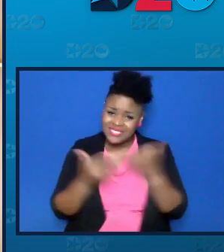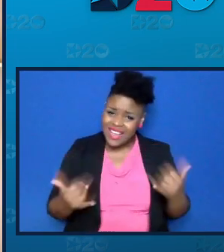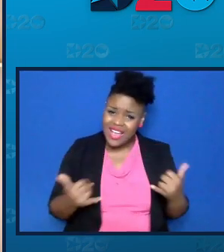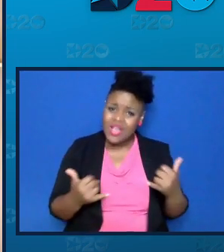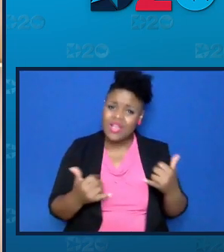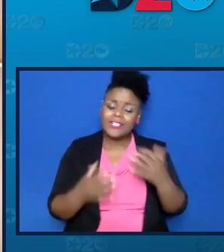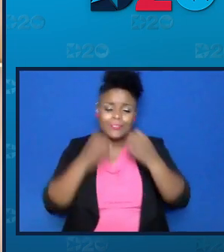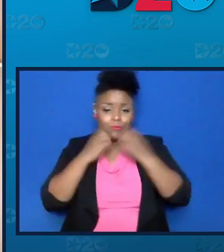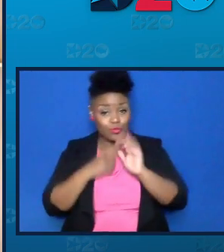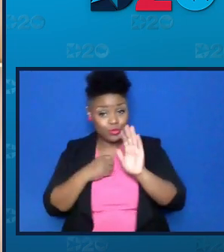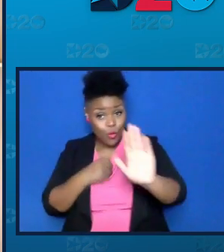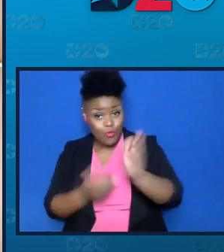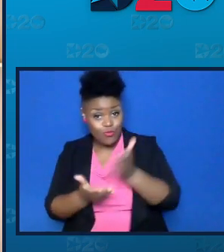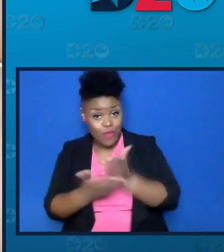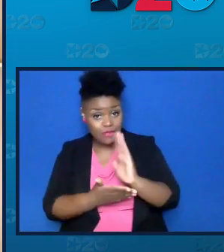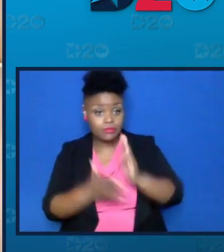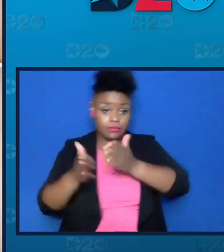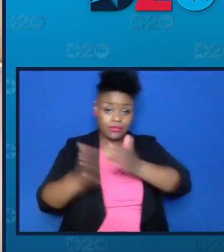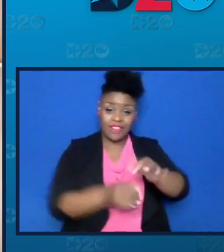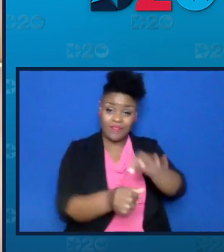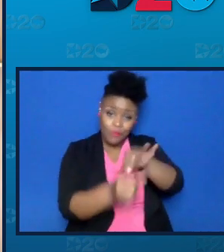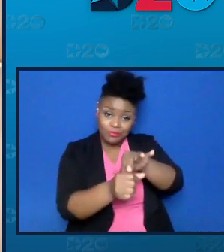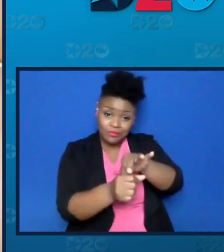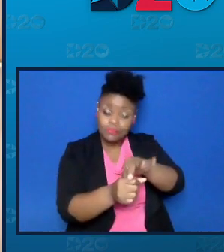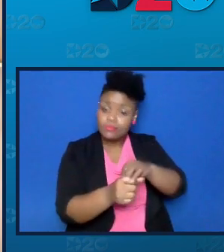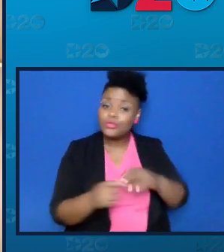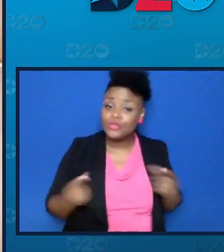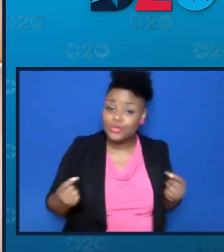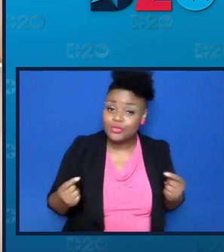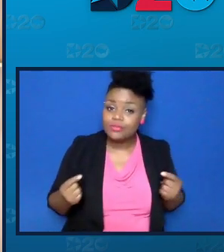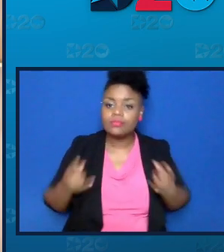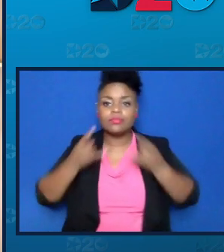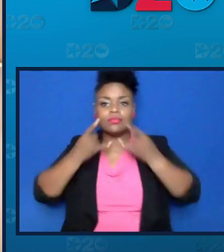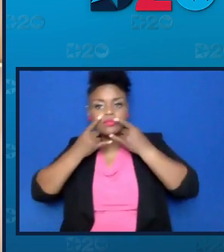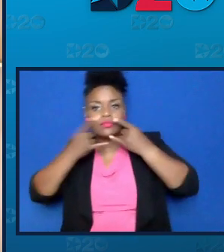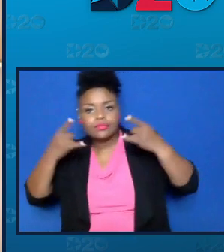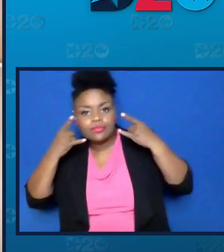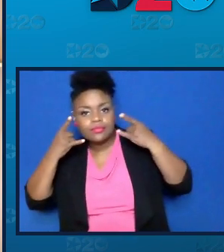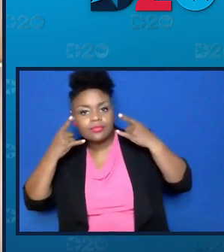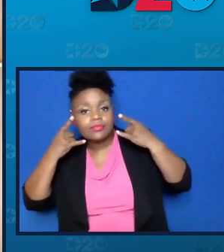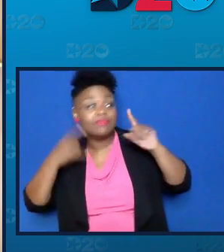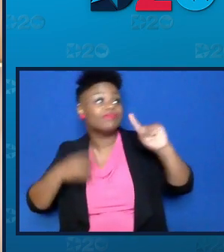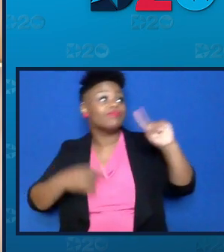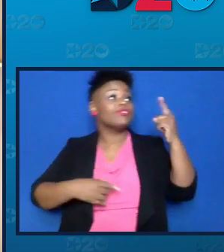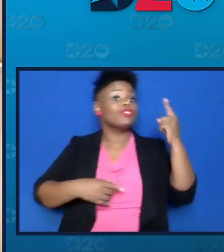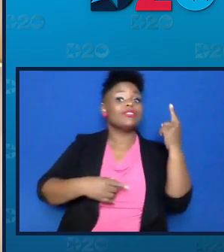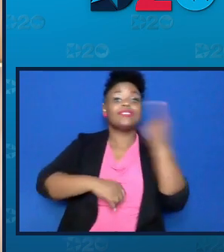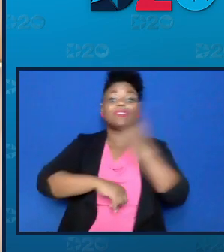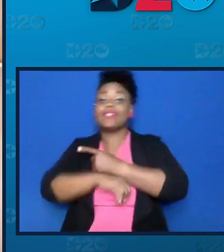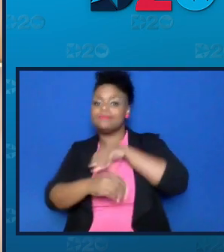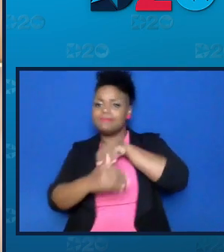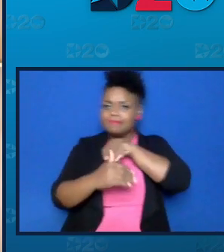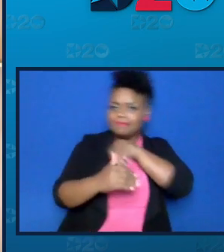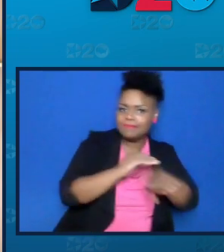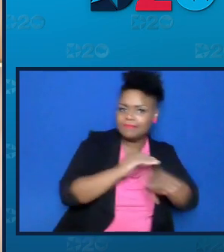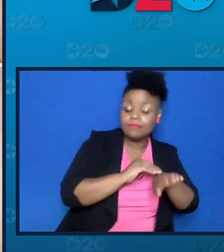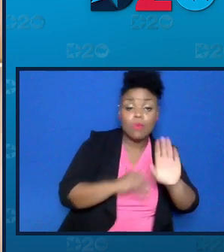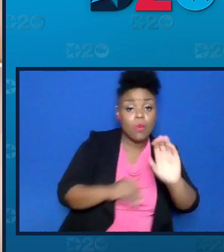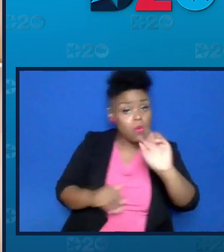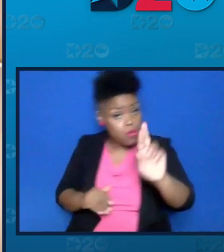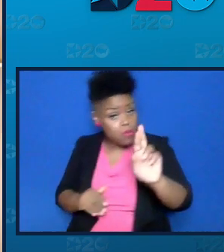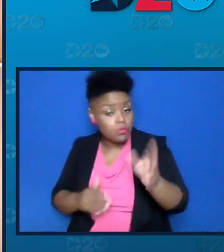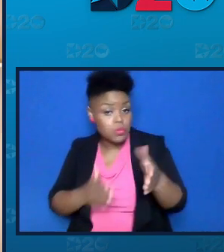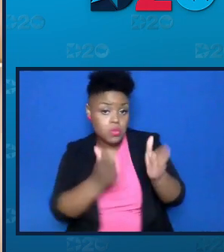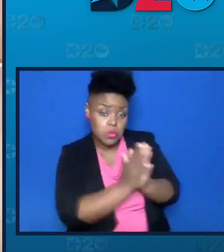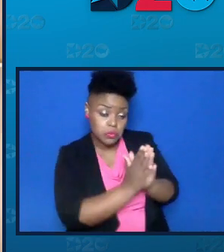vote. Grab your mask and head to the polls the first day they're open. Or request your ballot and send it in right away. And know